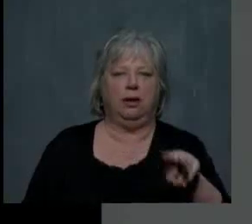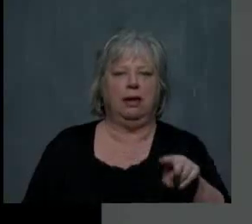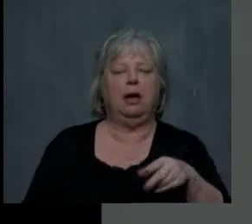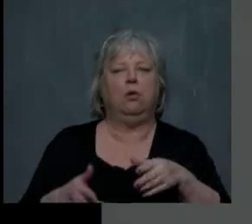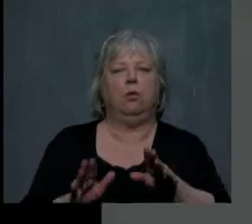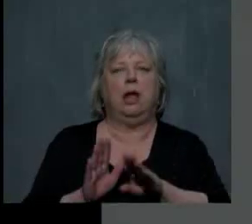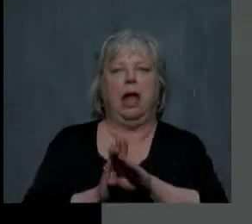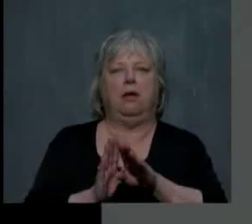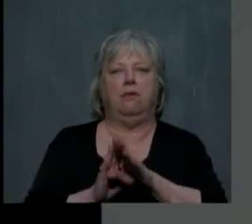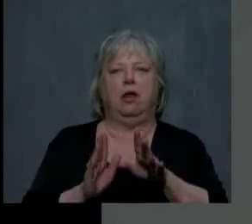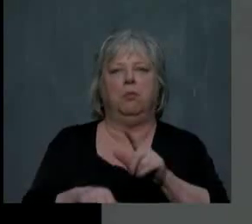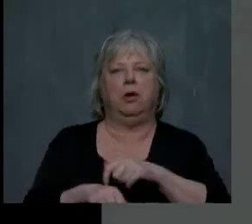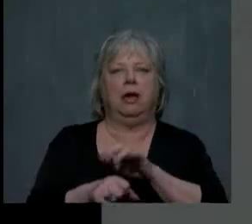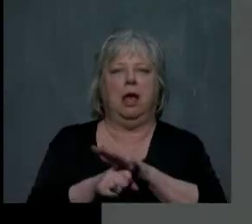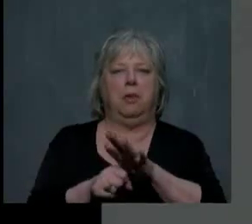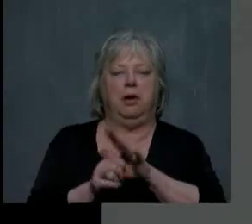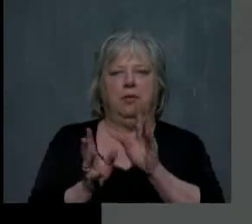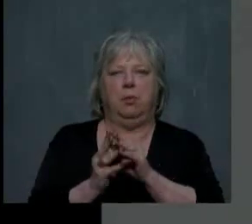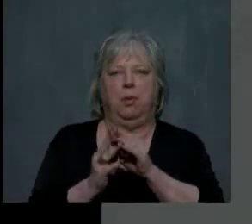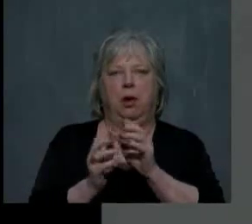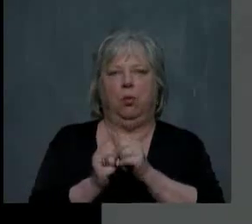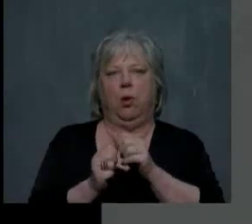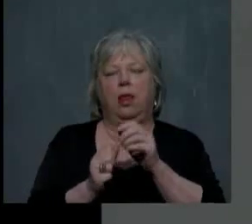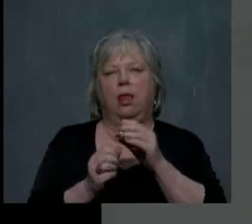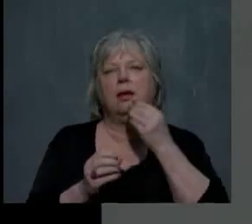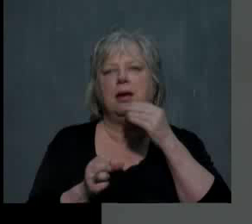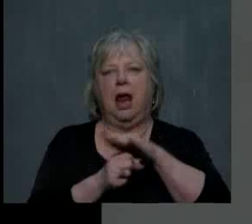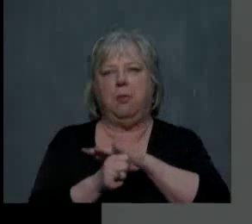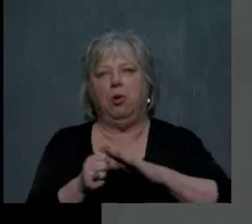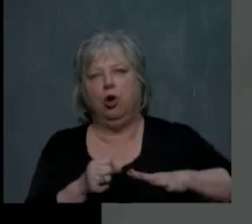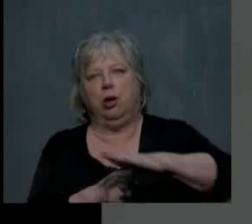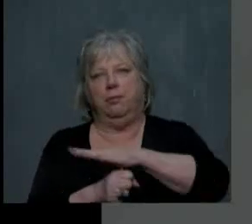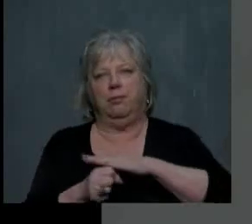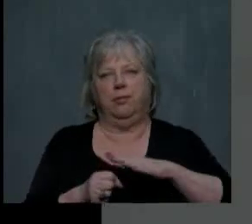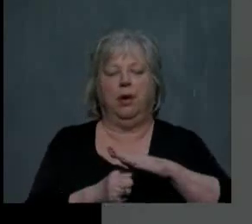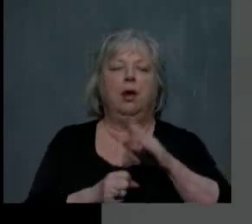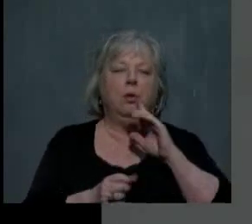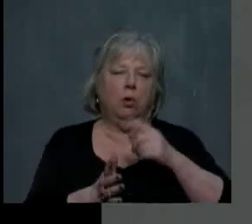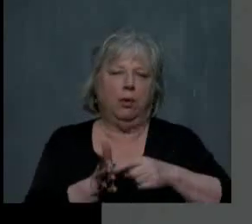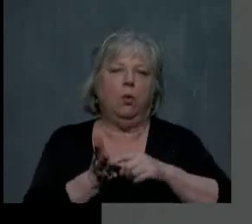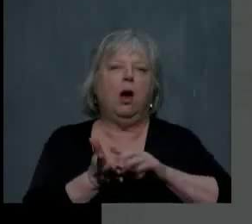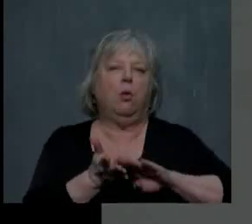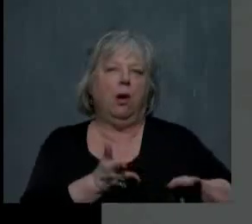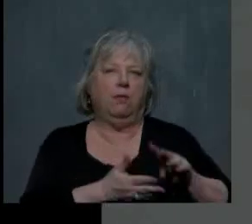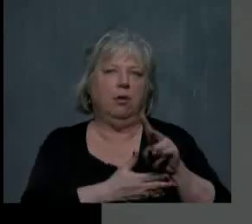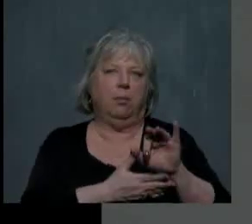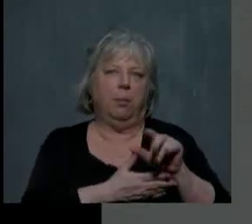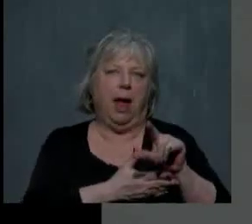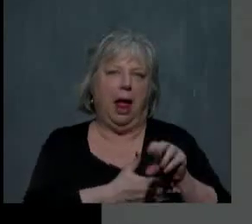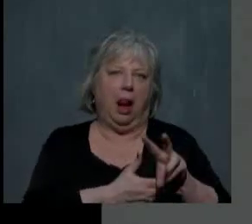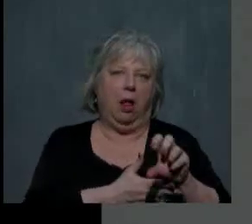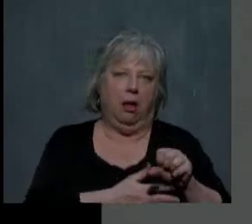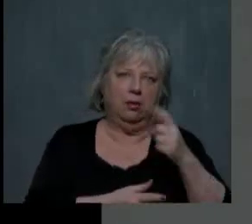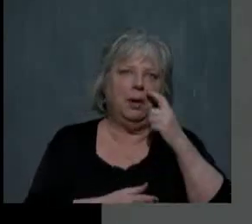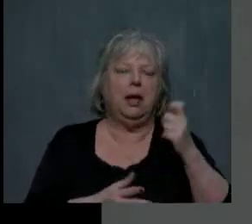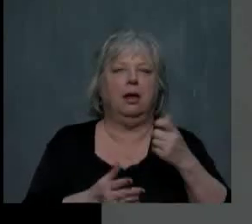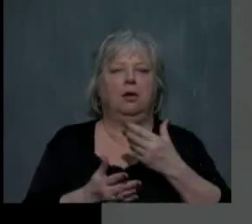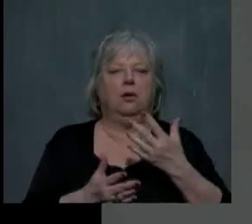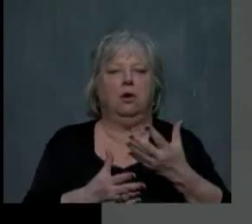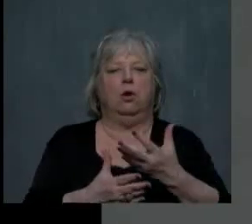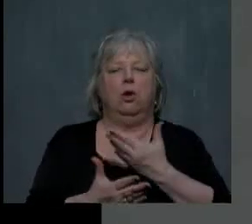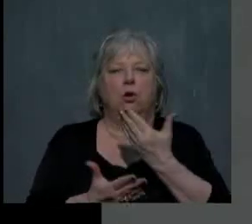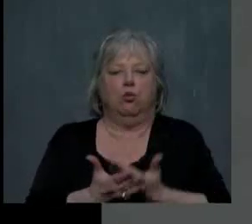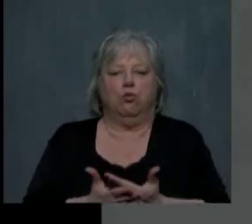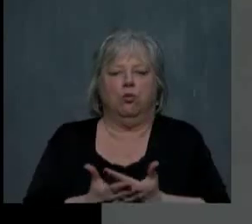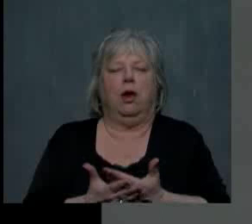developers time to meet with the adjoining neighborhood. The deferral request will require a waiver of the Commission's bylaws with regard to the late deferral